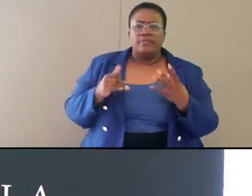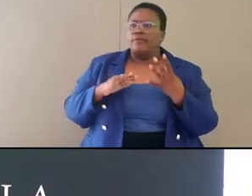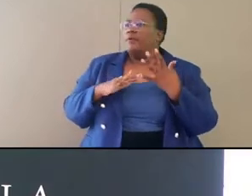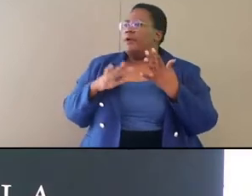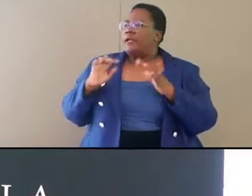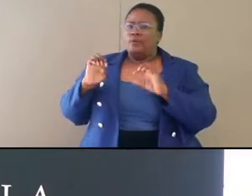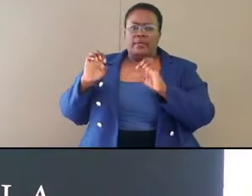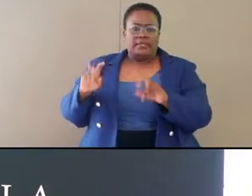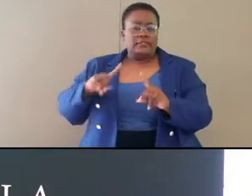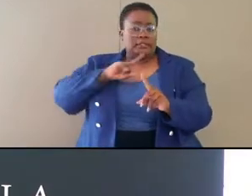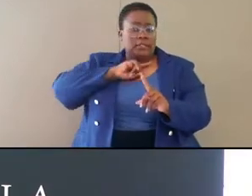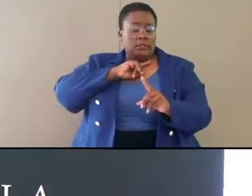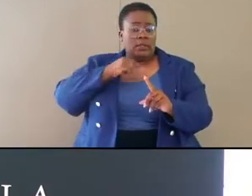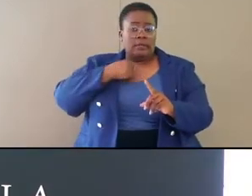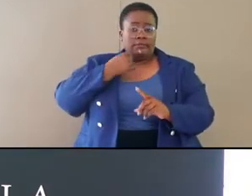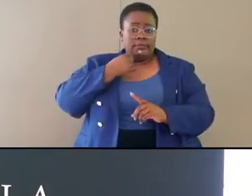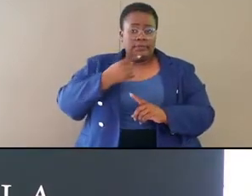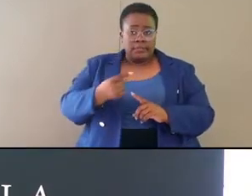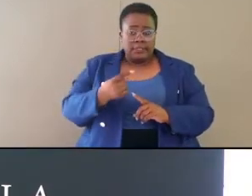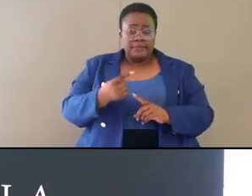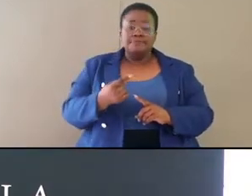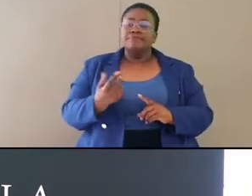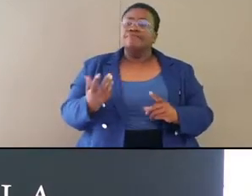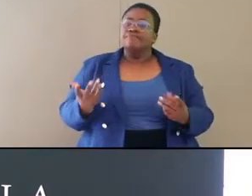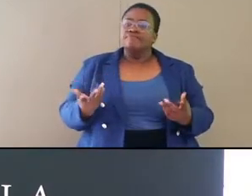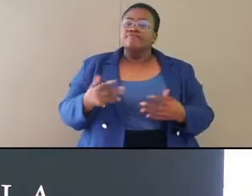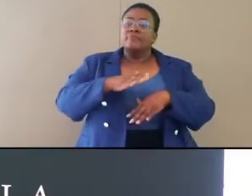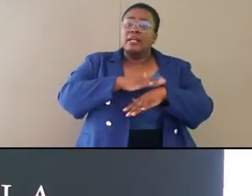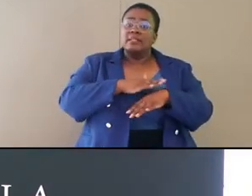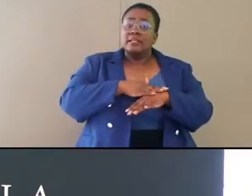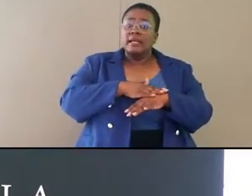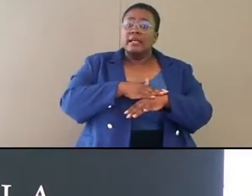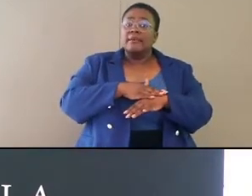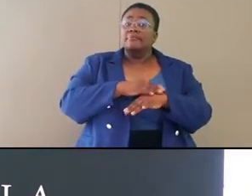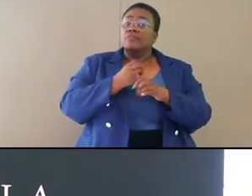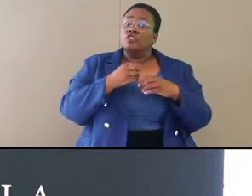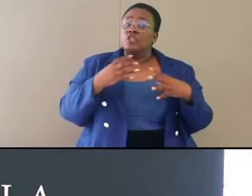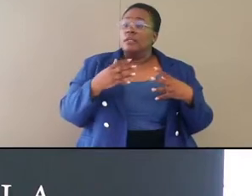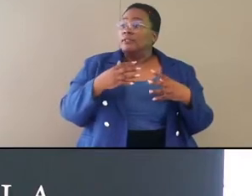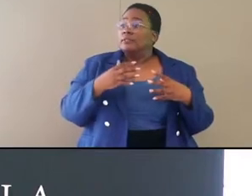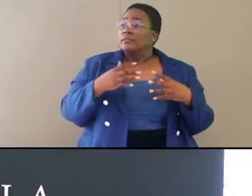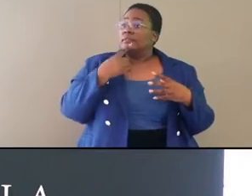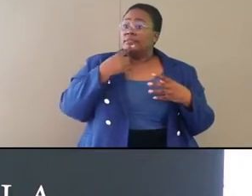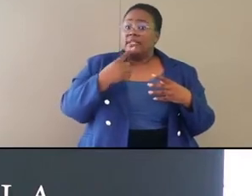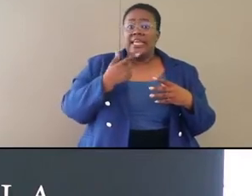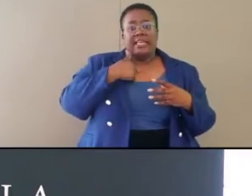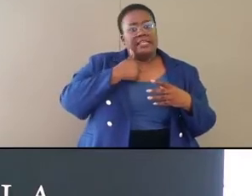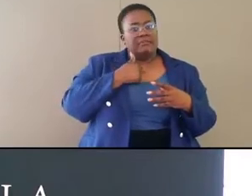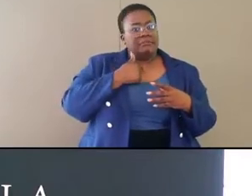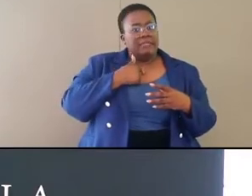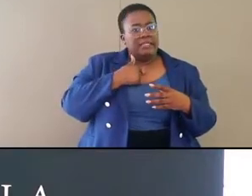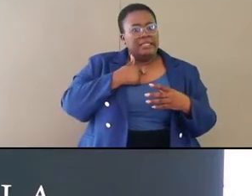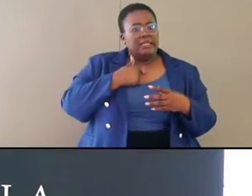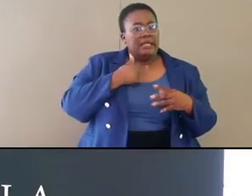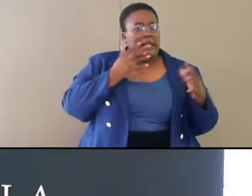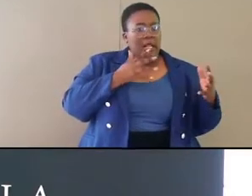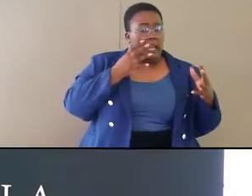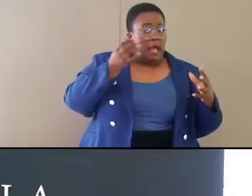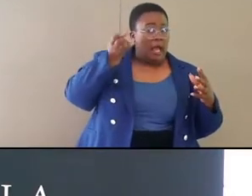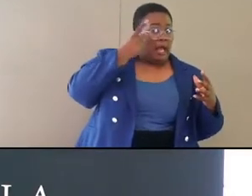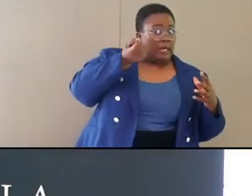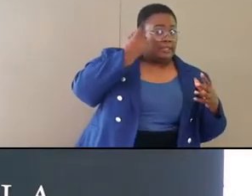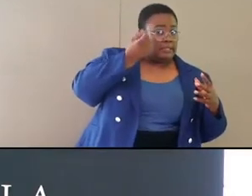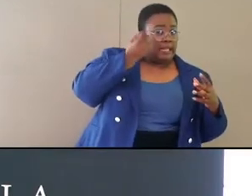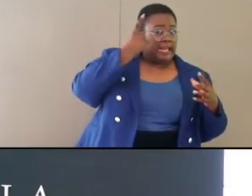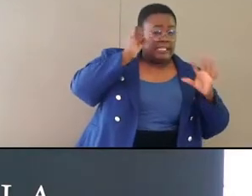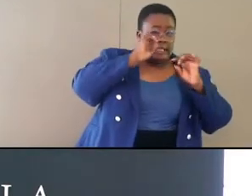And that's why I say to you since they started making me sing that song, I'm able to dance with anybody who comes my way. And